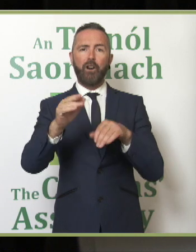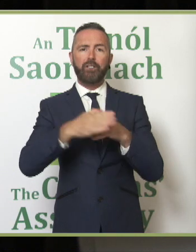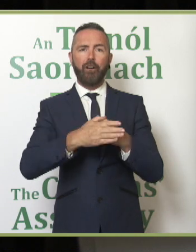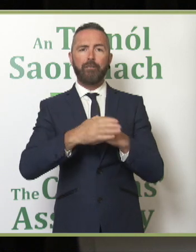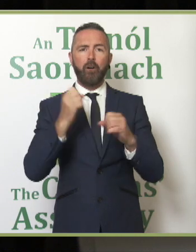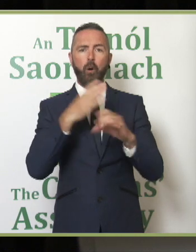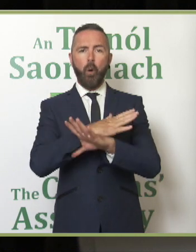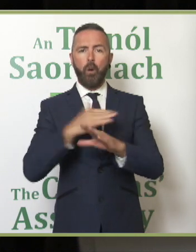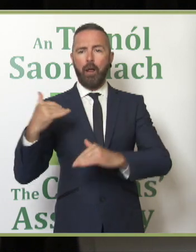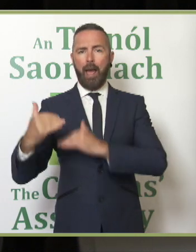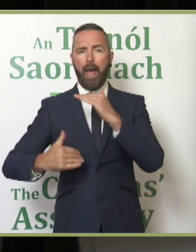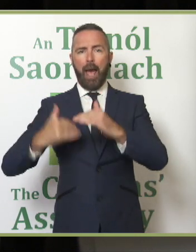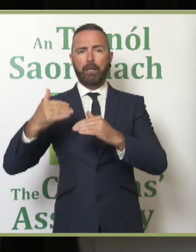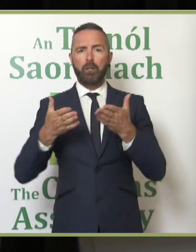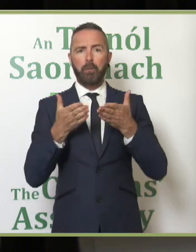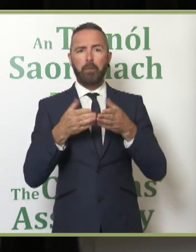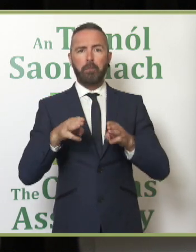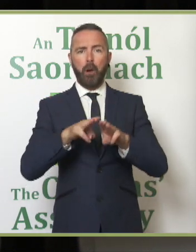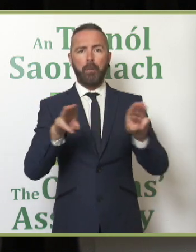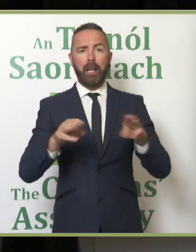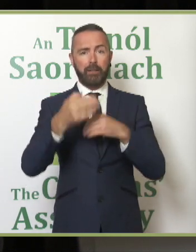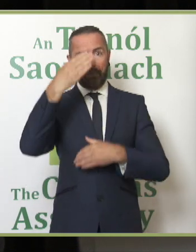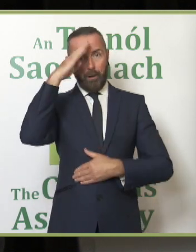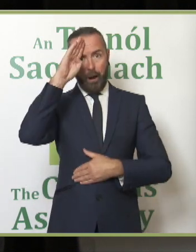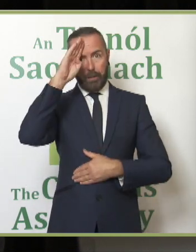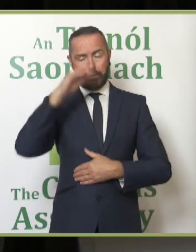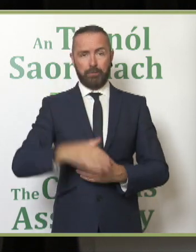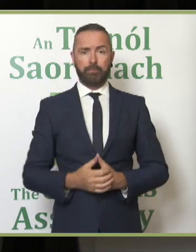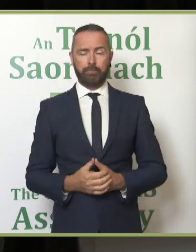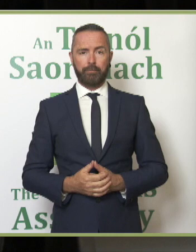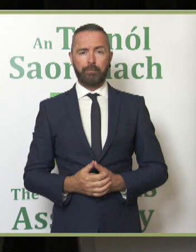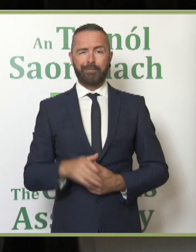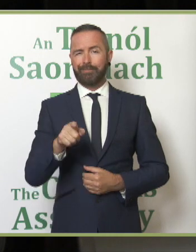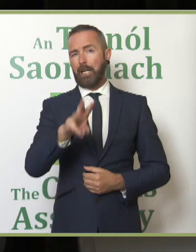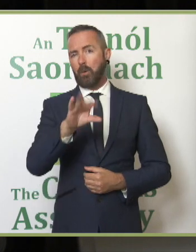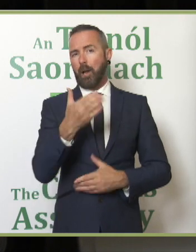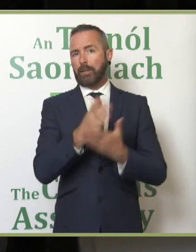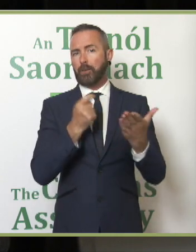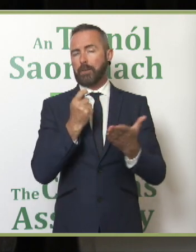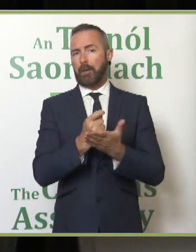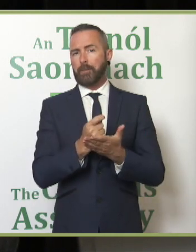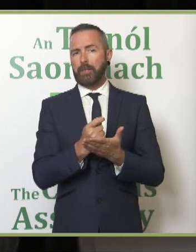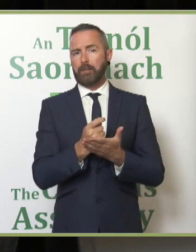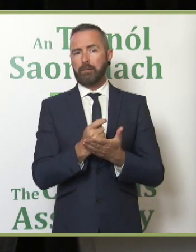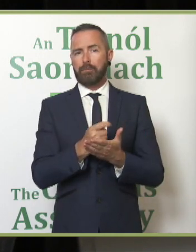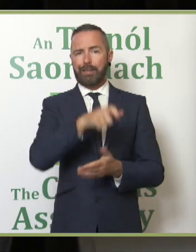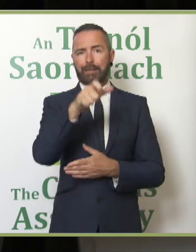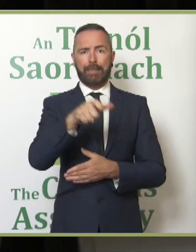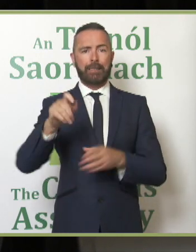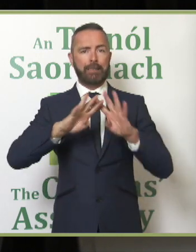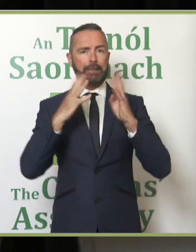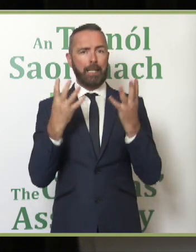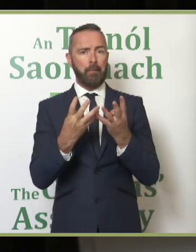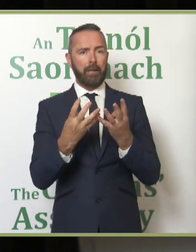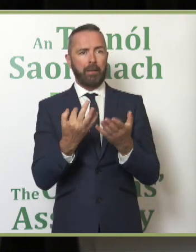adult population of the country. And that's why sometimes citizens' assemblies are